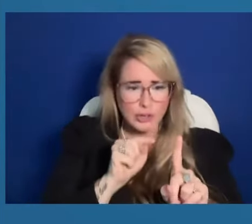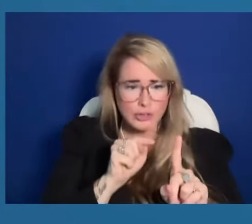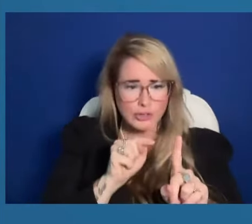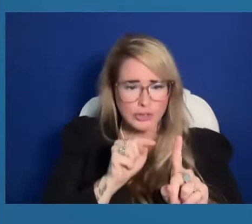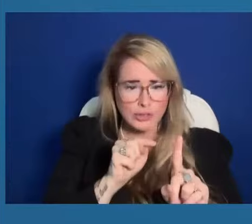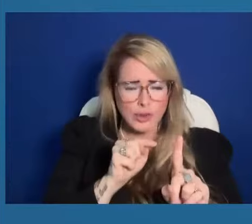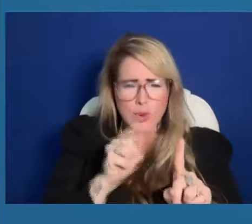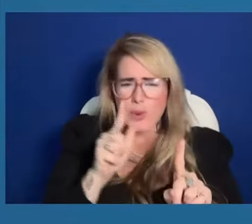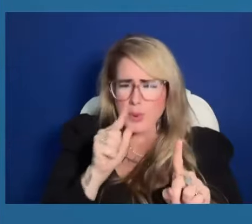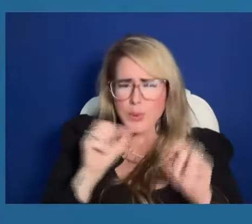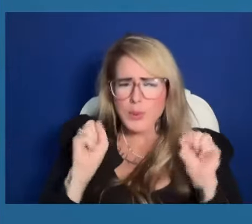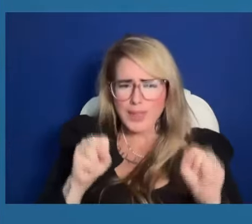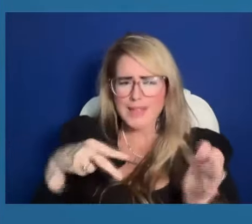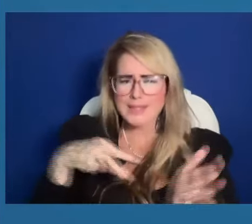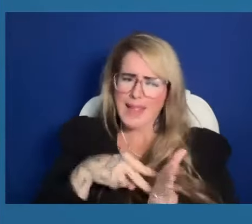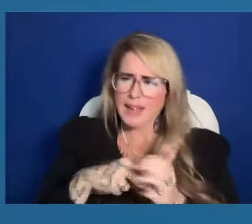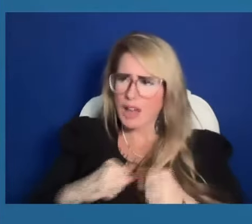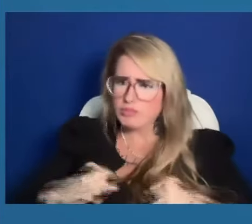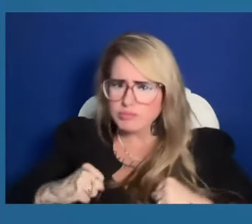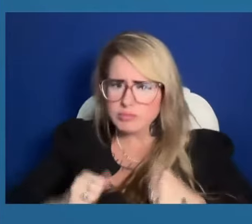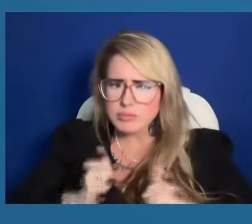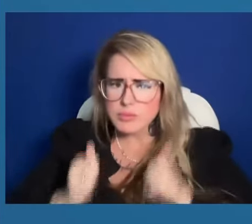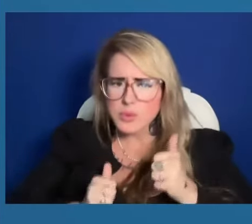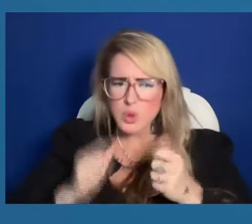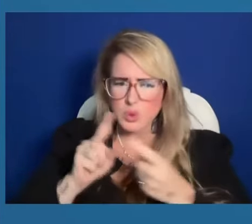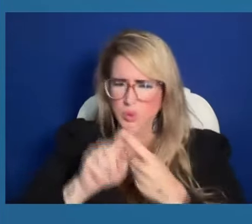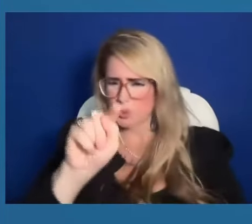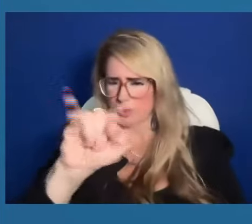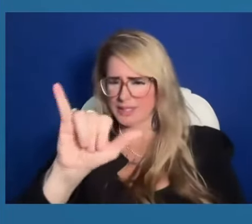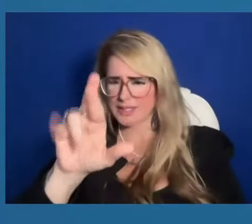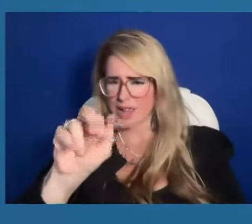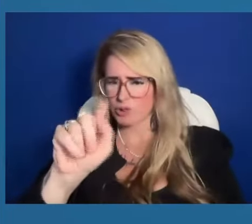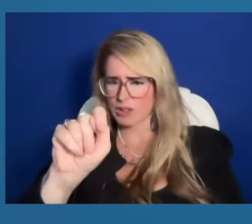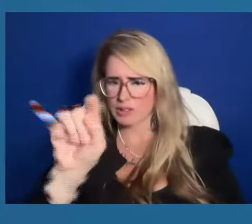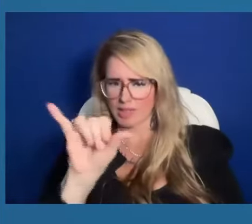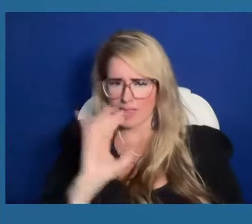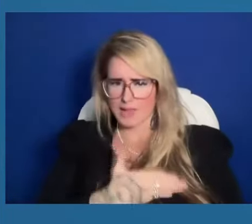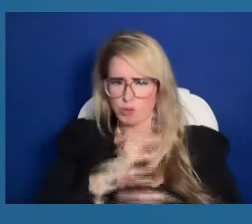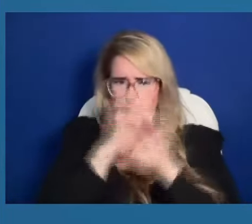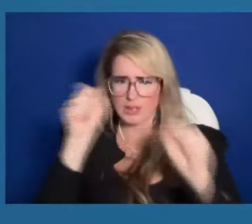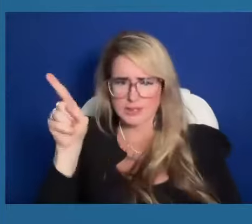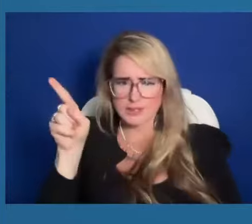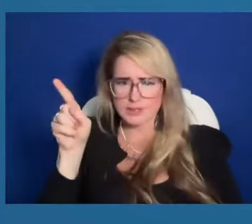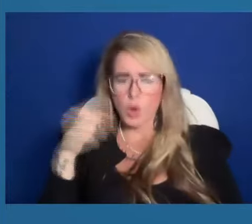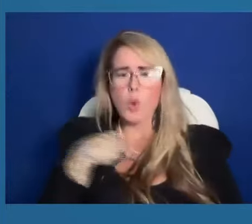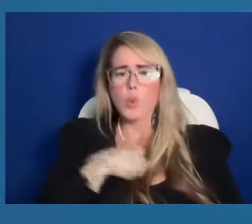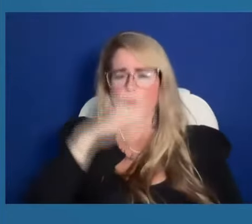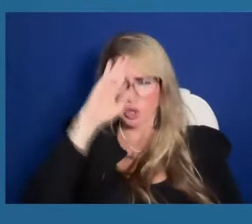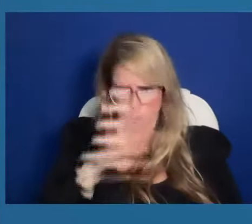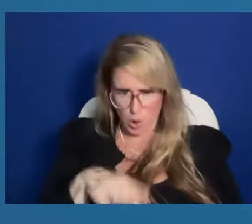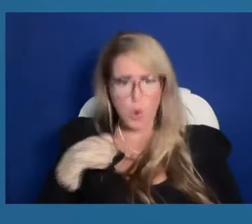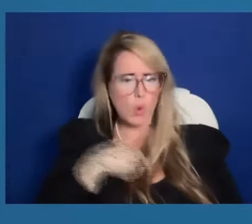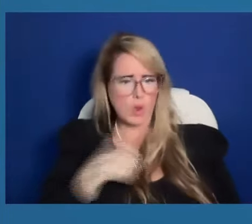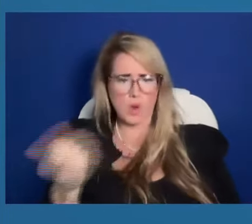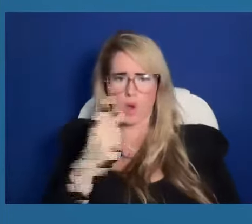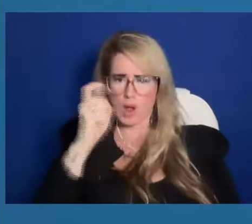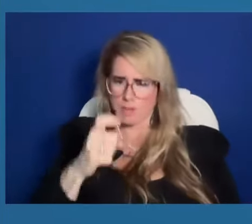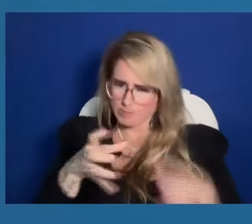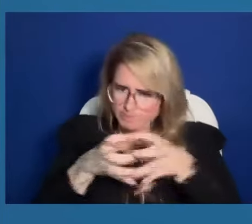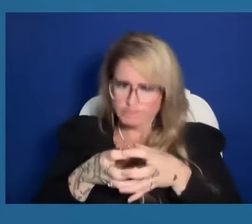who could stand up to a tyrant like the president? So we know that we all need to stand